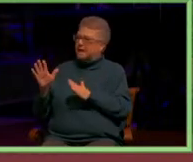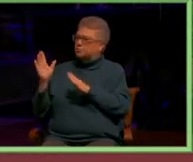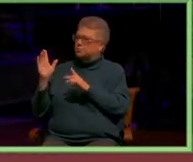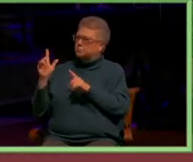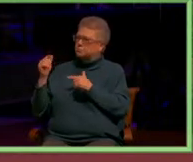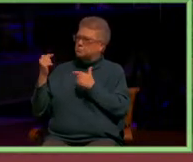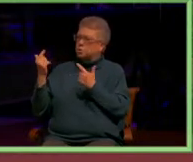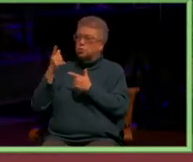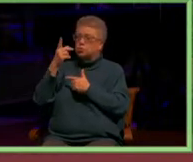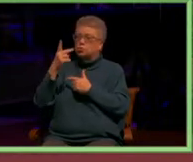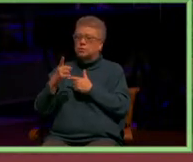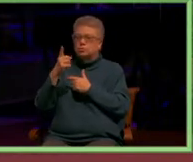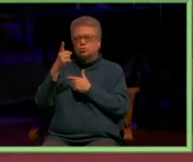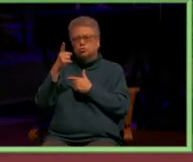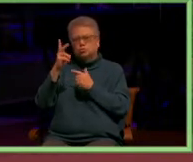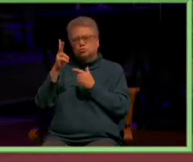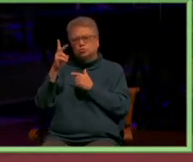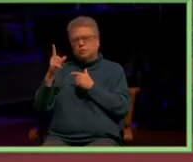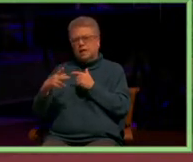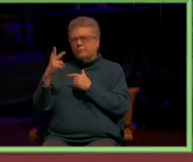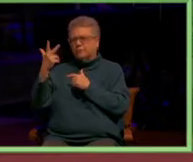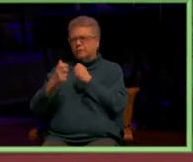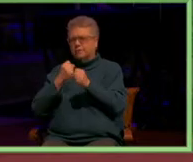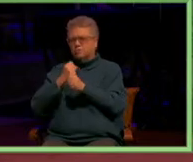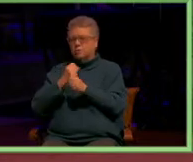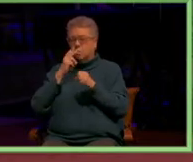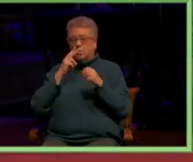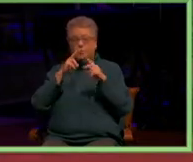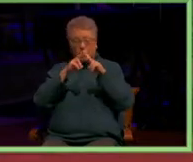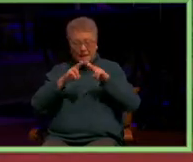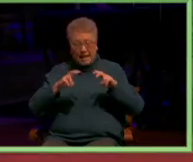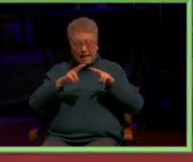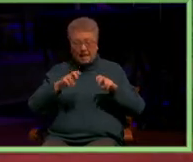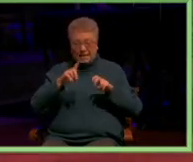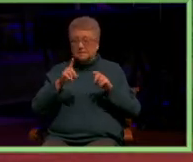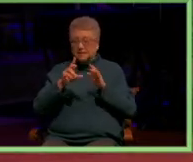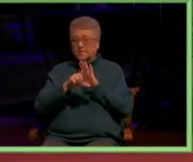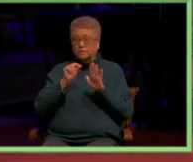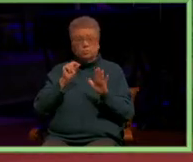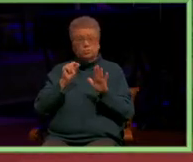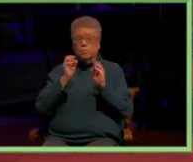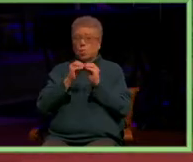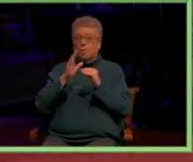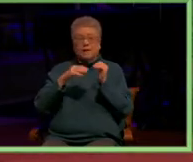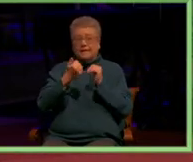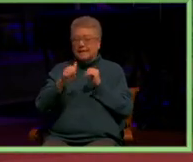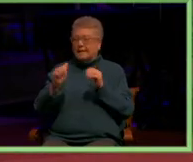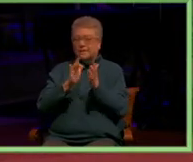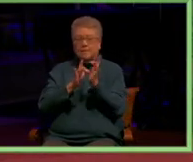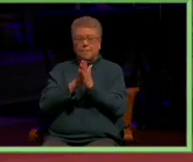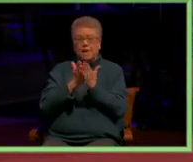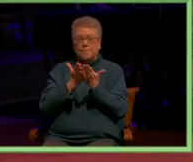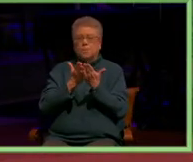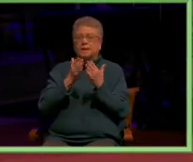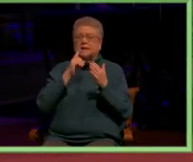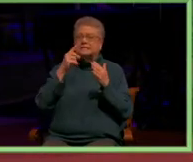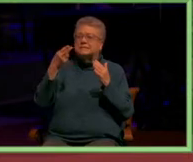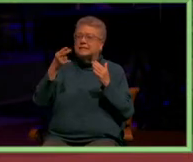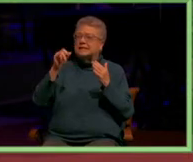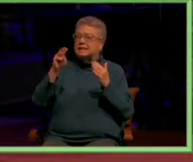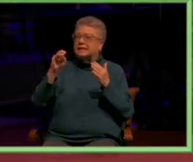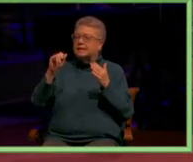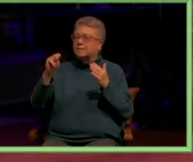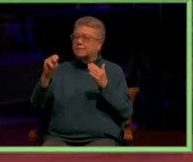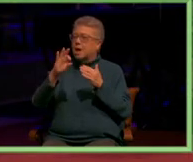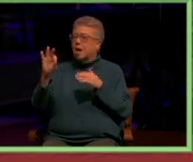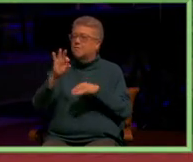to 2.5-3 years, and we've probably looked at this passage more than any other passage in the Bible. It is referred to as the hymn of Christ.